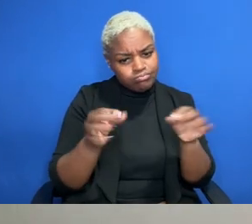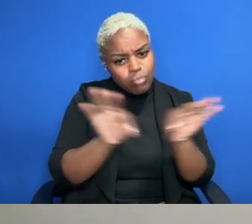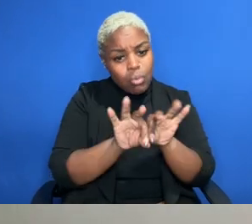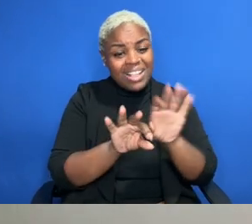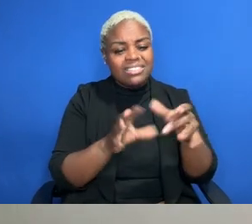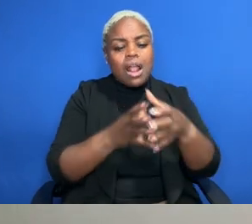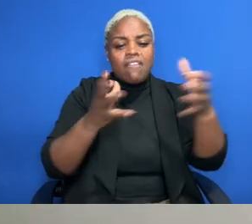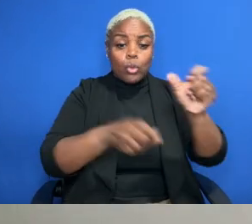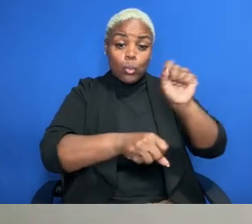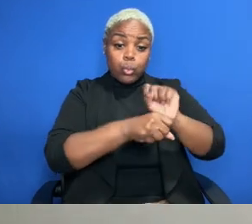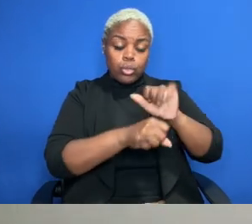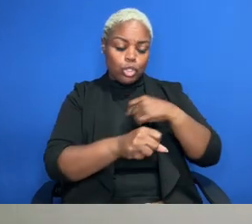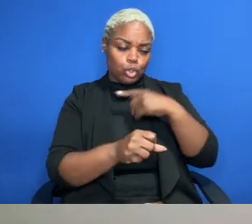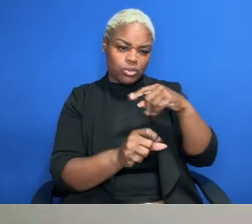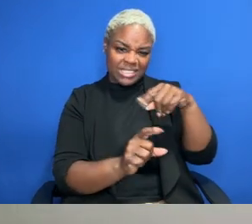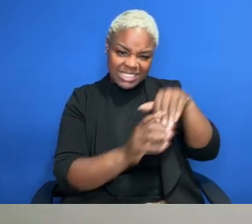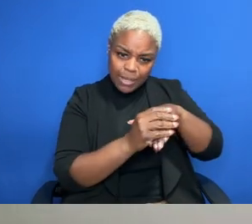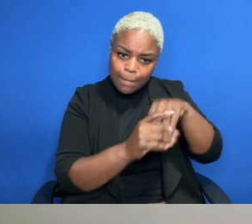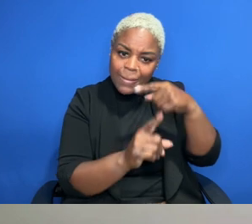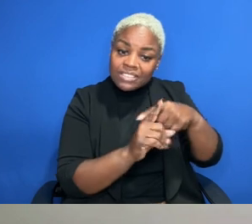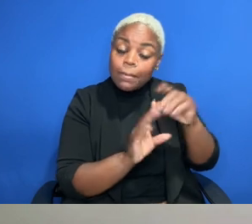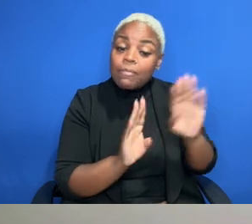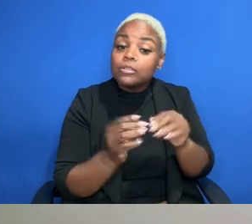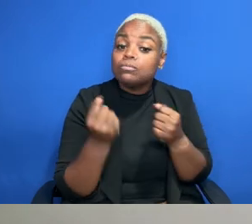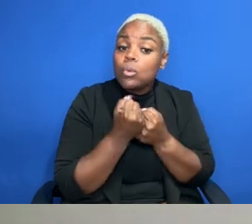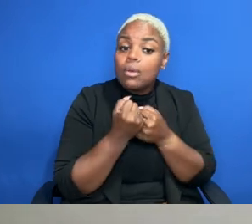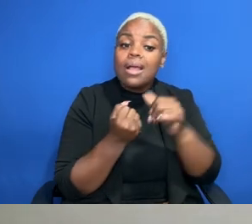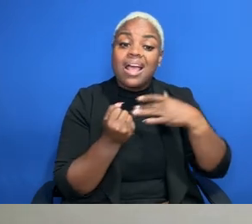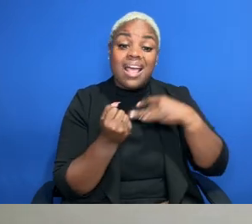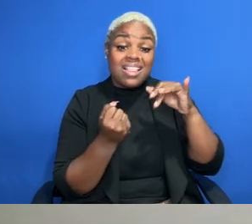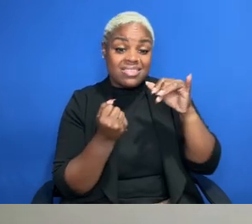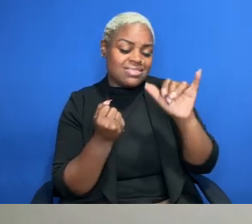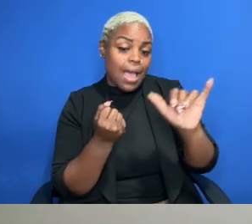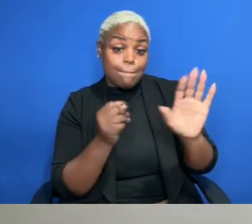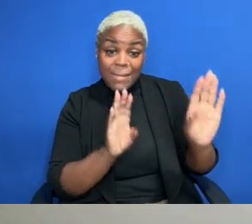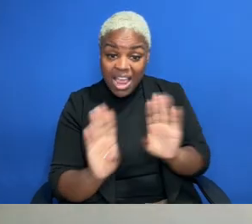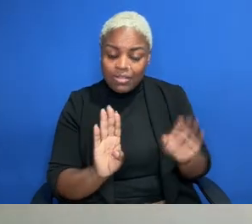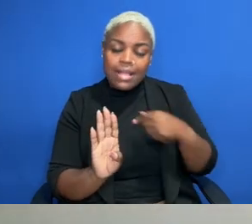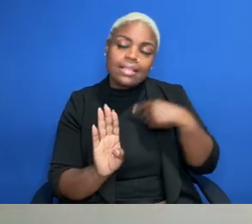plans are important, and that's a lot of the work I do is in positive behavior support.